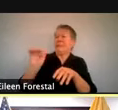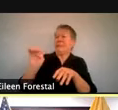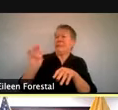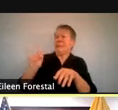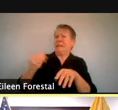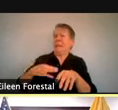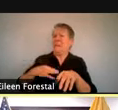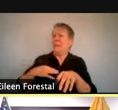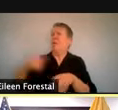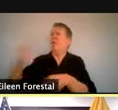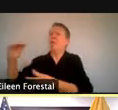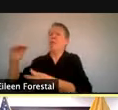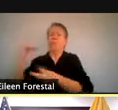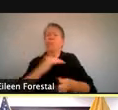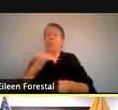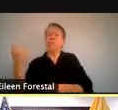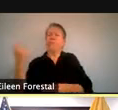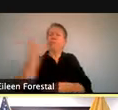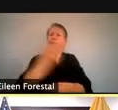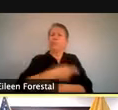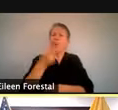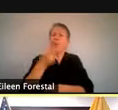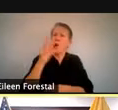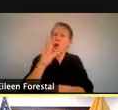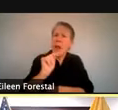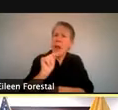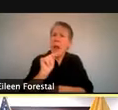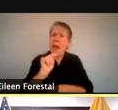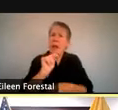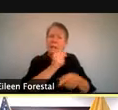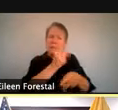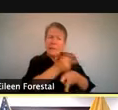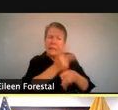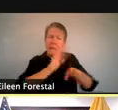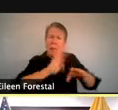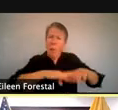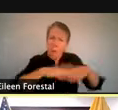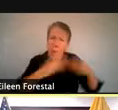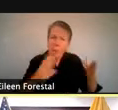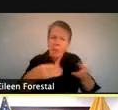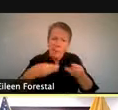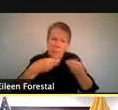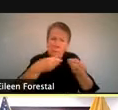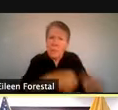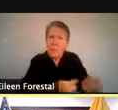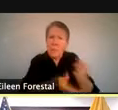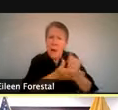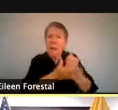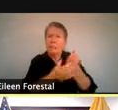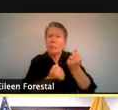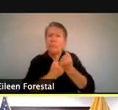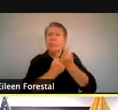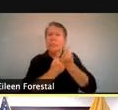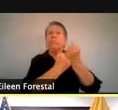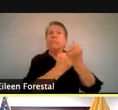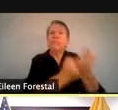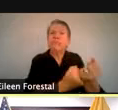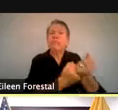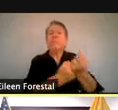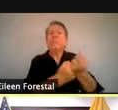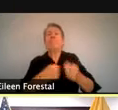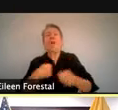them cover their expenses and keep serving their customers. I had the real pleasure of checking in with V and Rosa